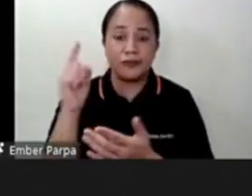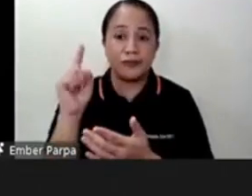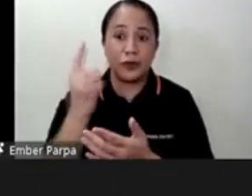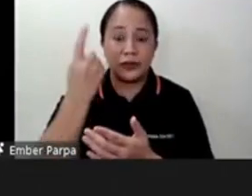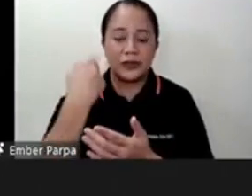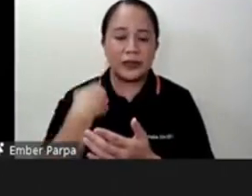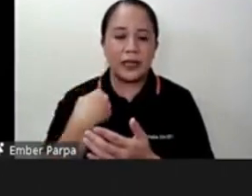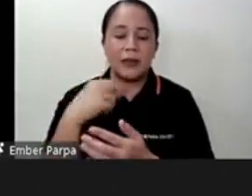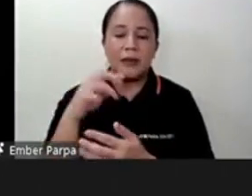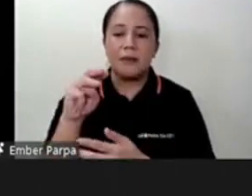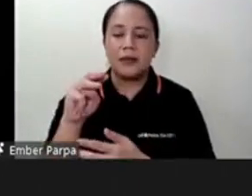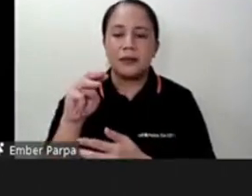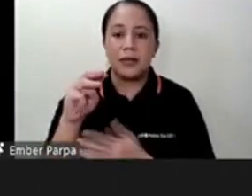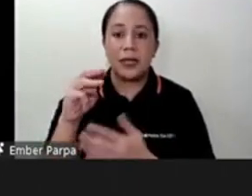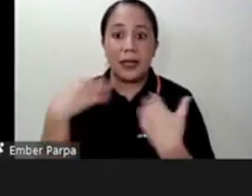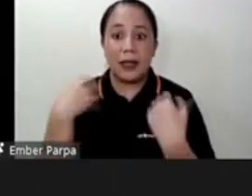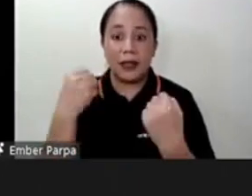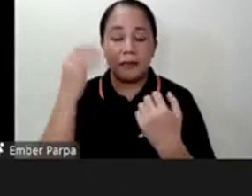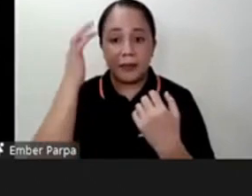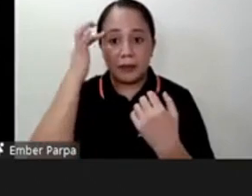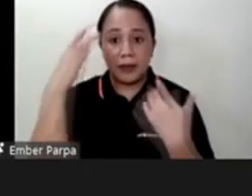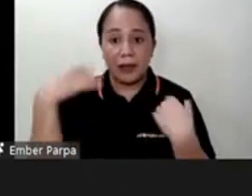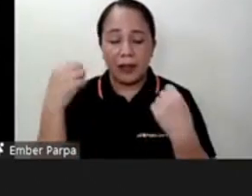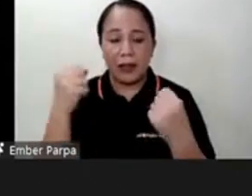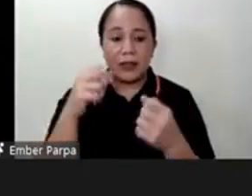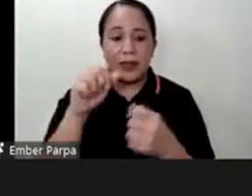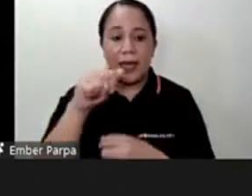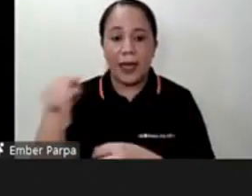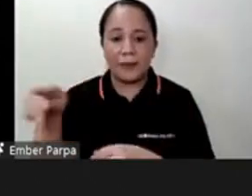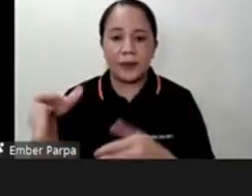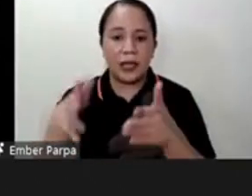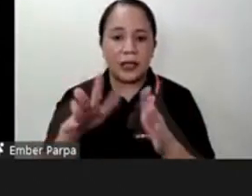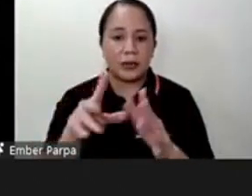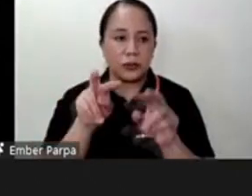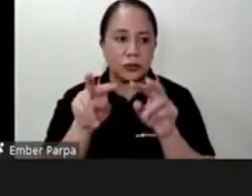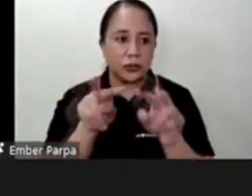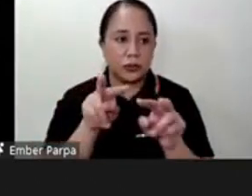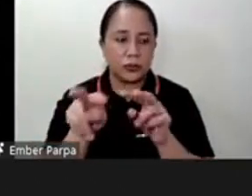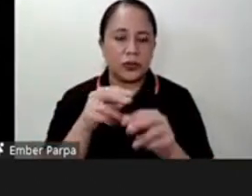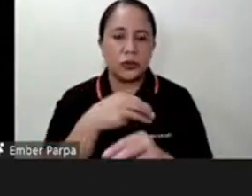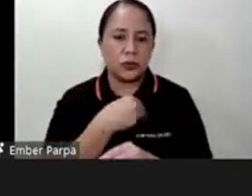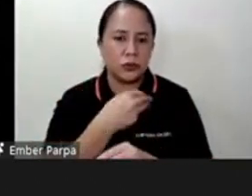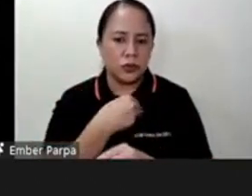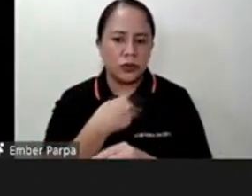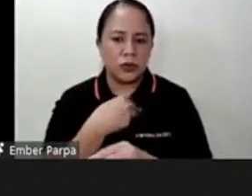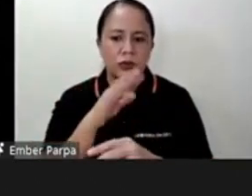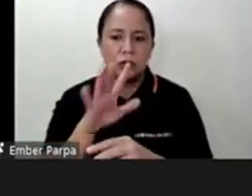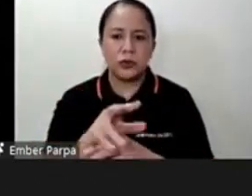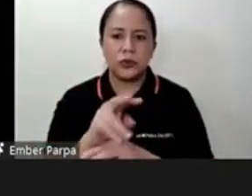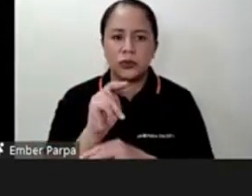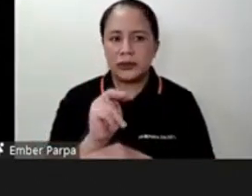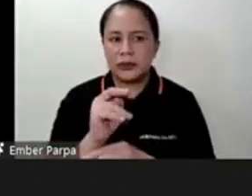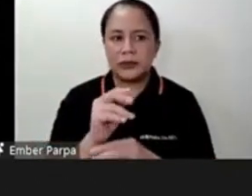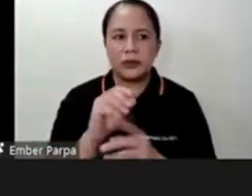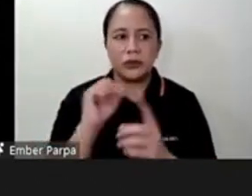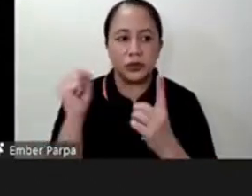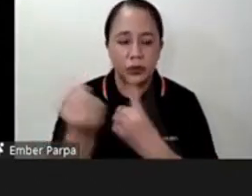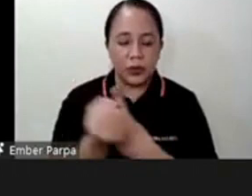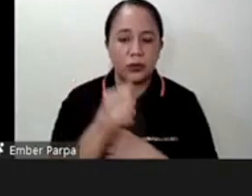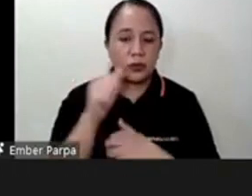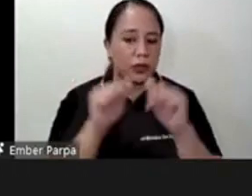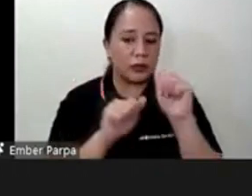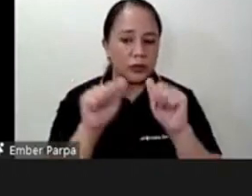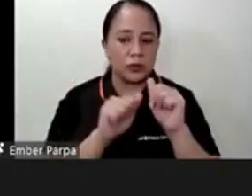health app that allows you to monitor your mood, your well-being, to assess your